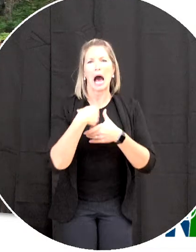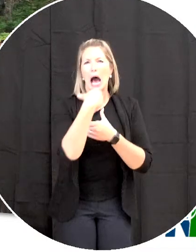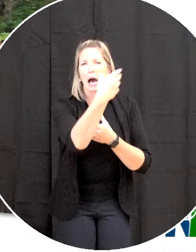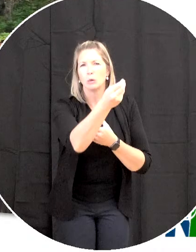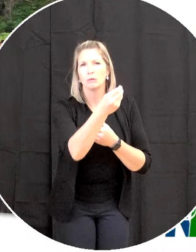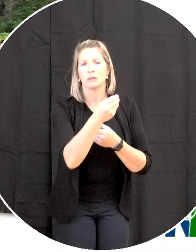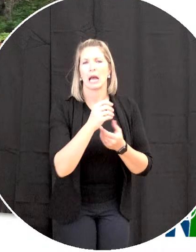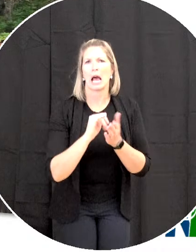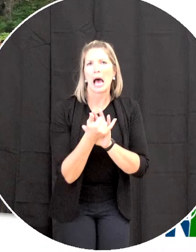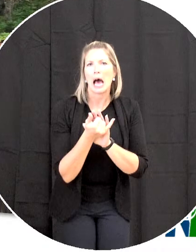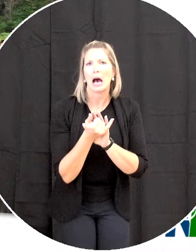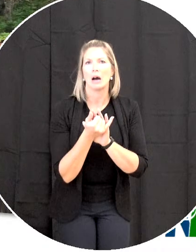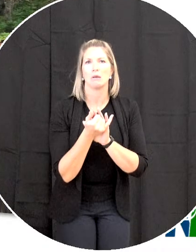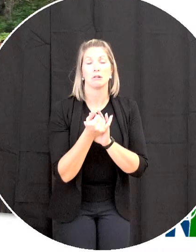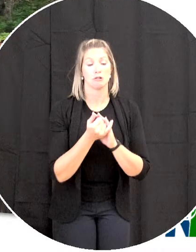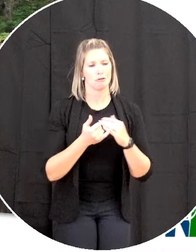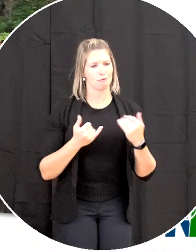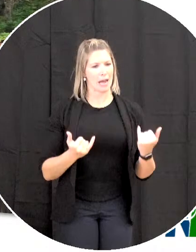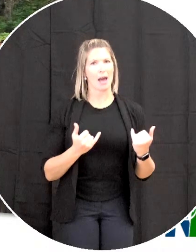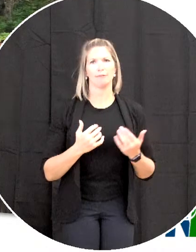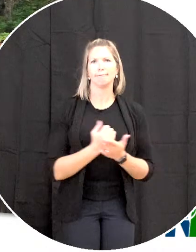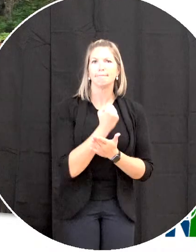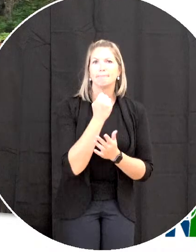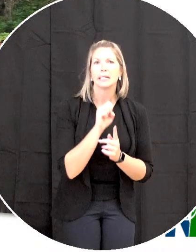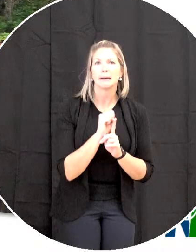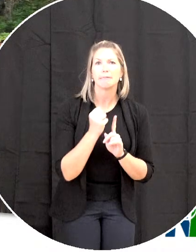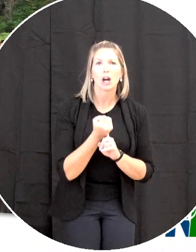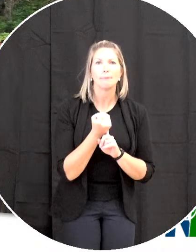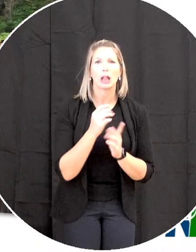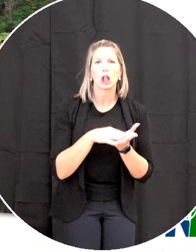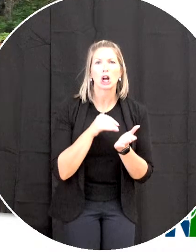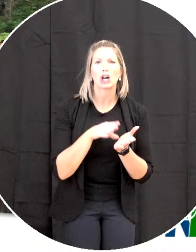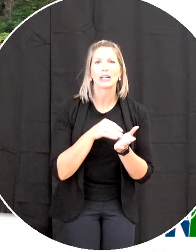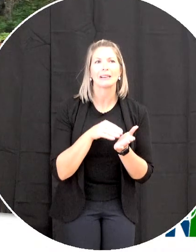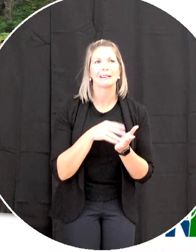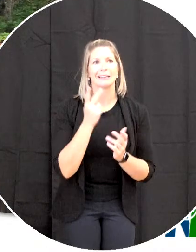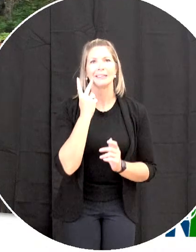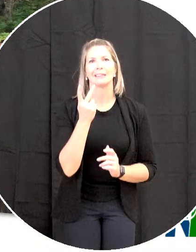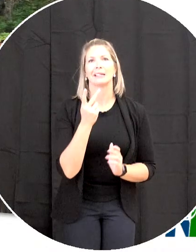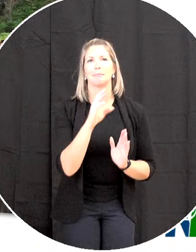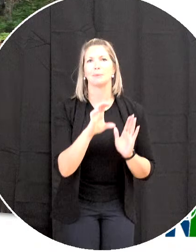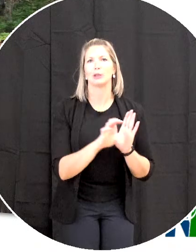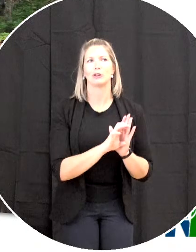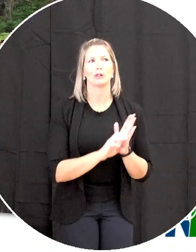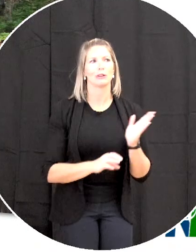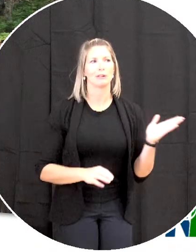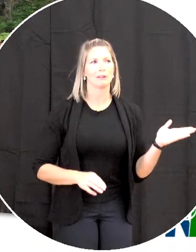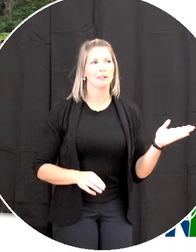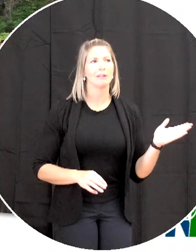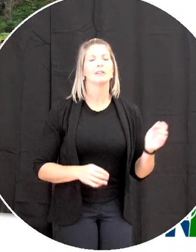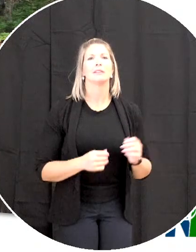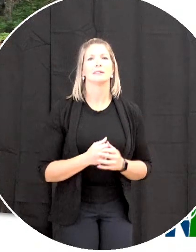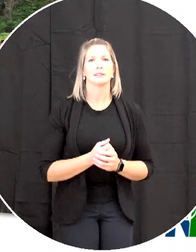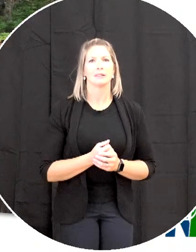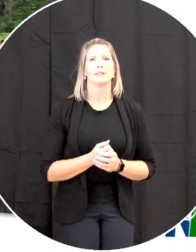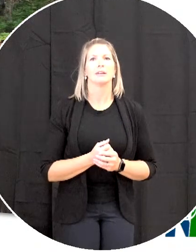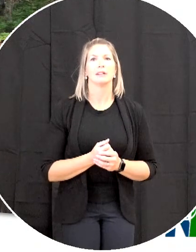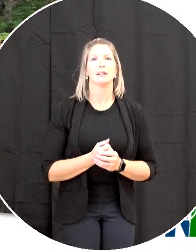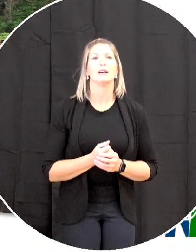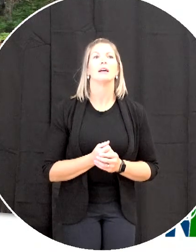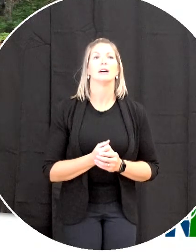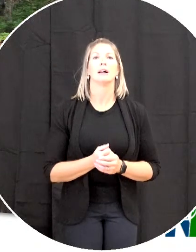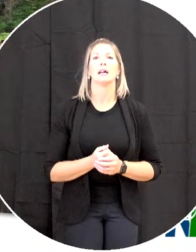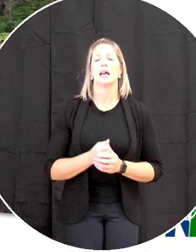authentic learning happening in our environment, and we're very pleased to see that. A couple of photos here. This is an outdoor classroom that looks like a group of